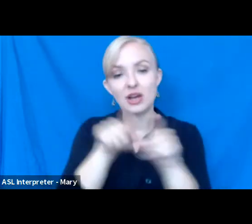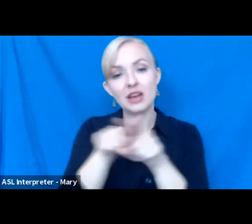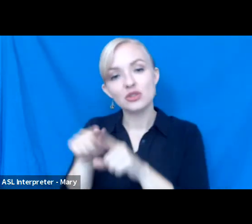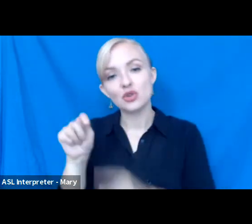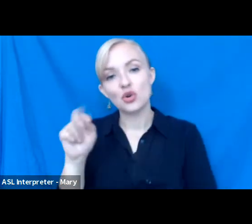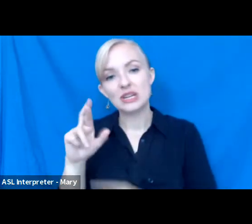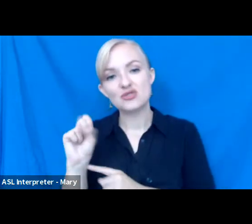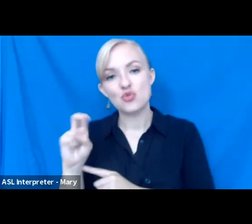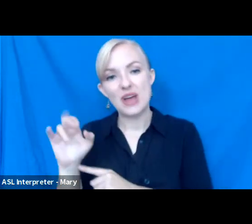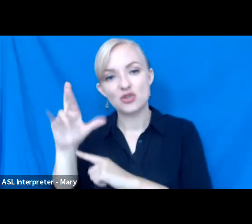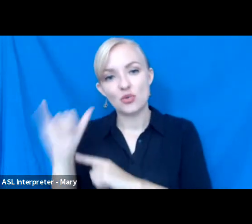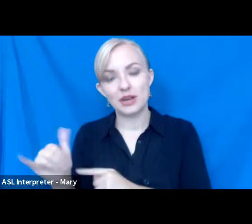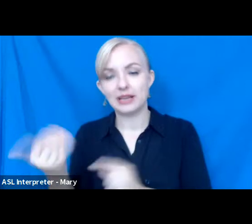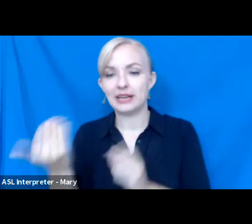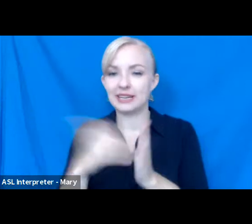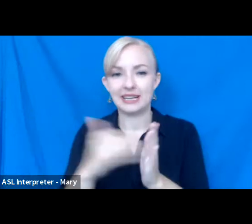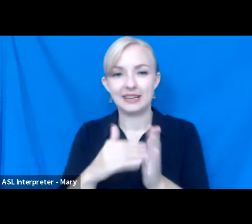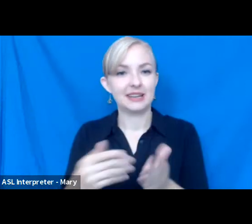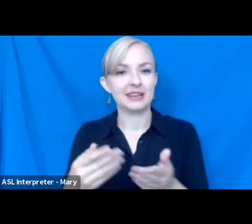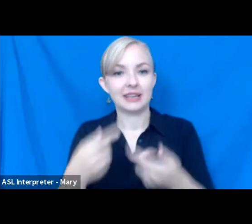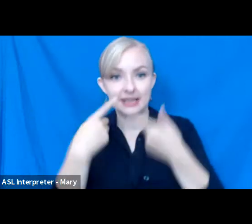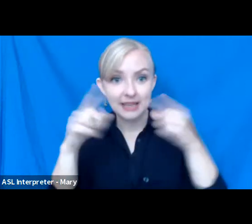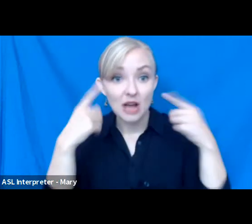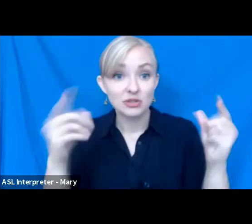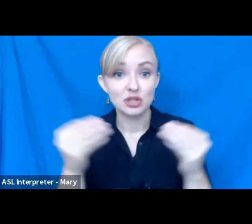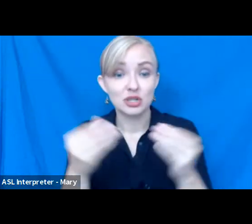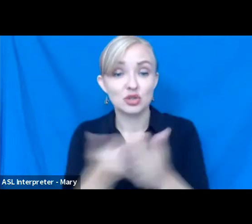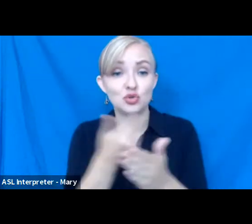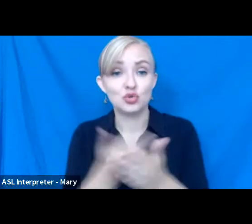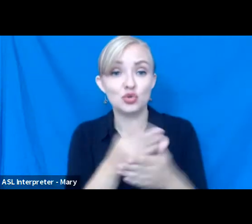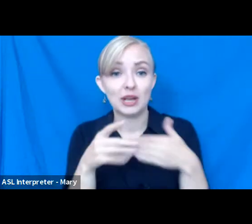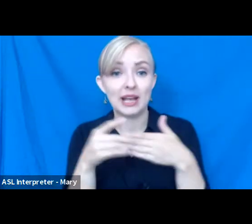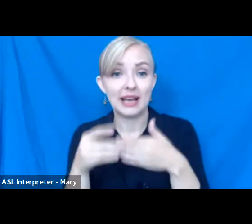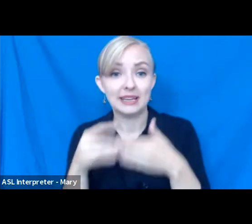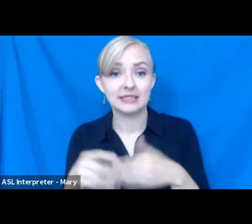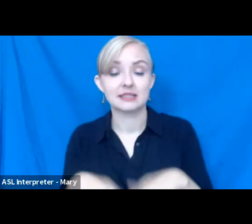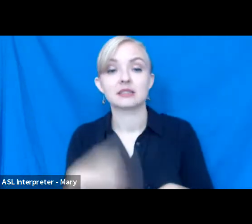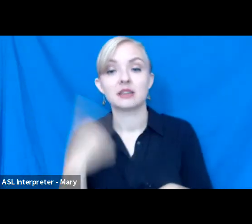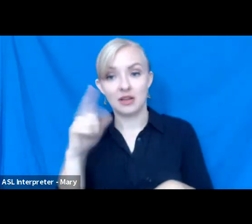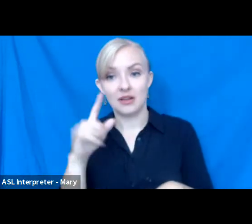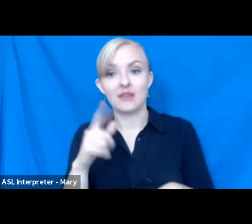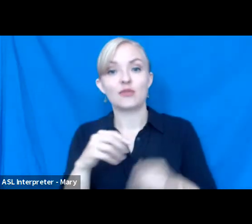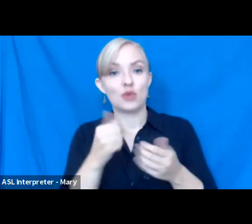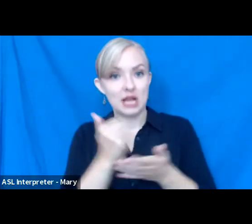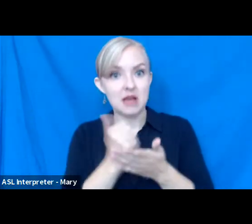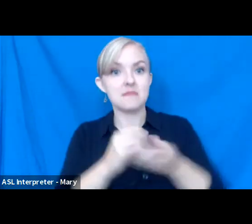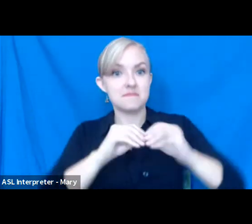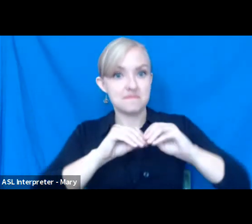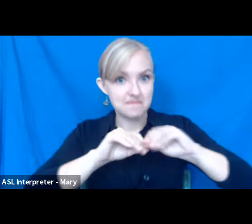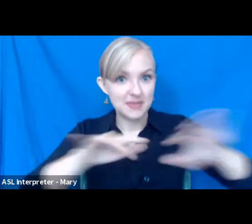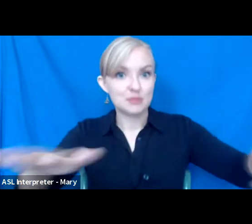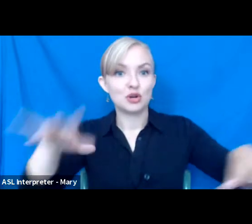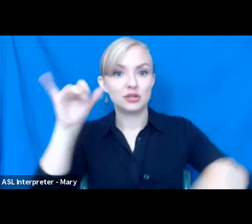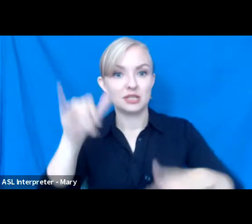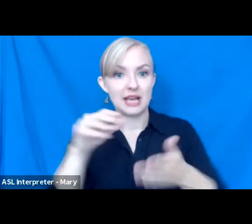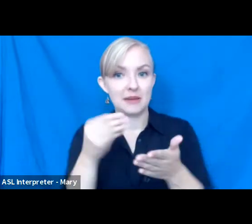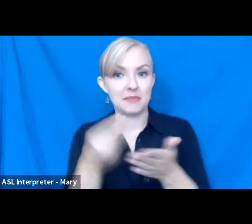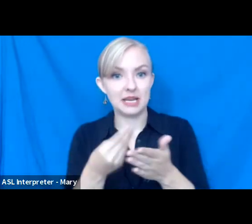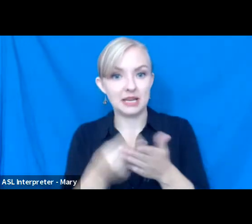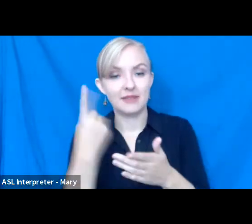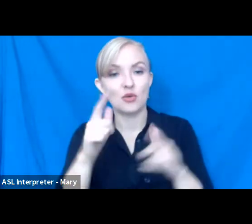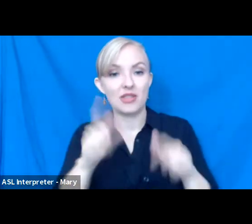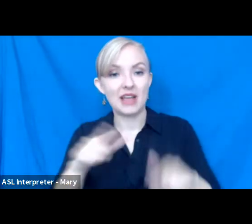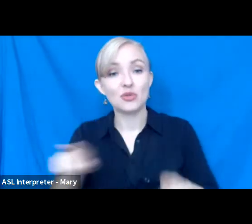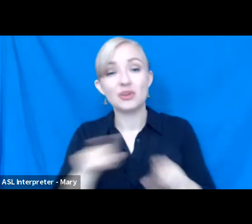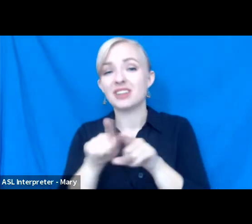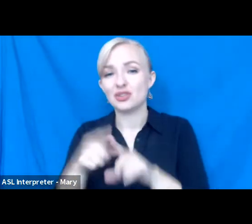repeatedly issued new guidance to help accelerate the disbursement of that rental assistance to renters and landlords. Vanessa's going to share more about